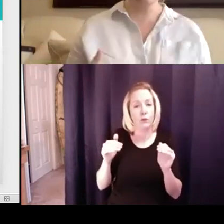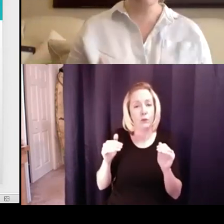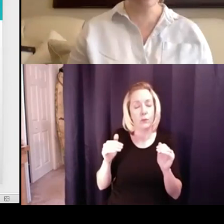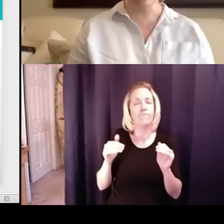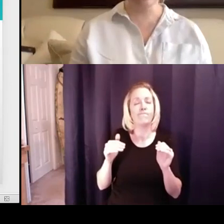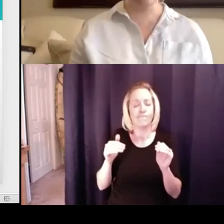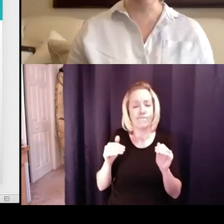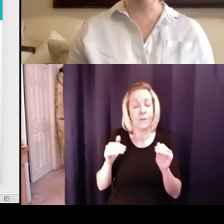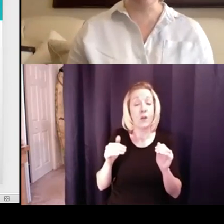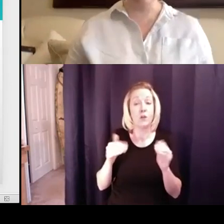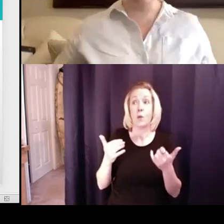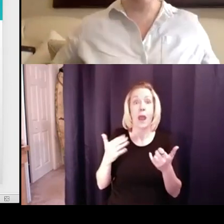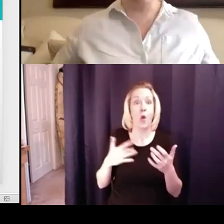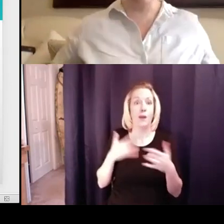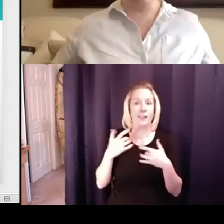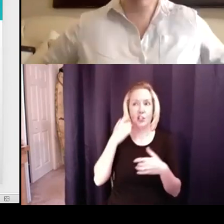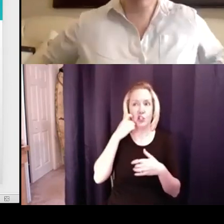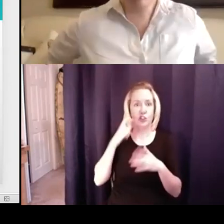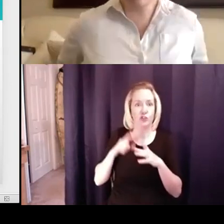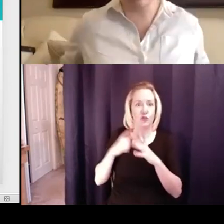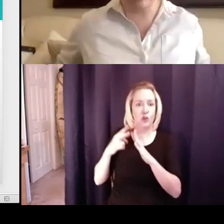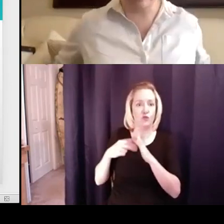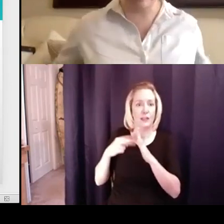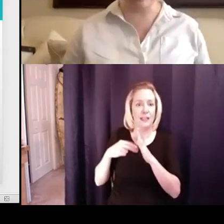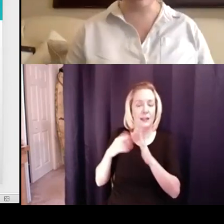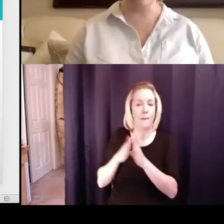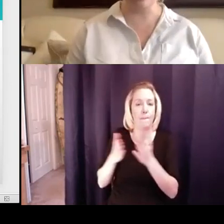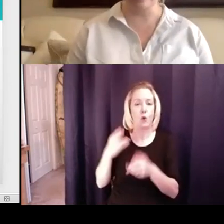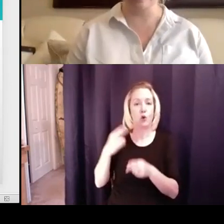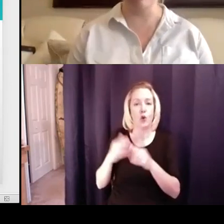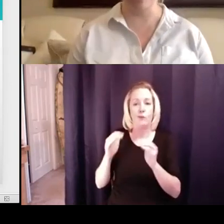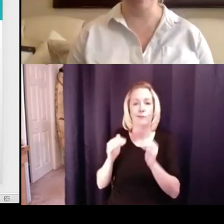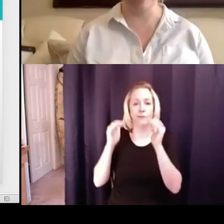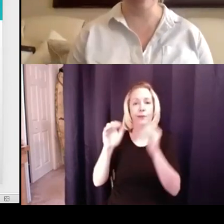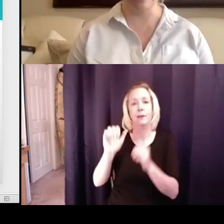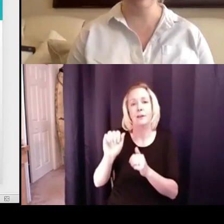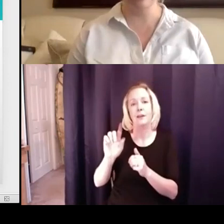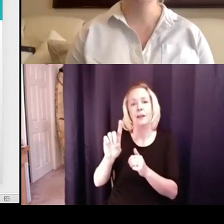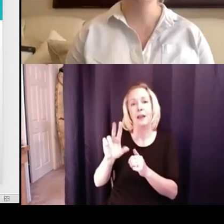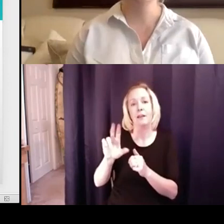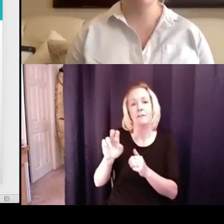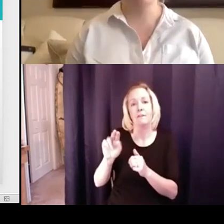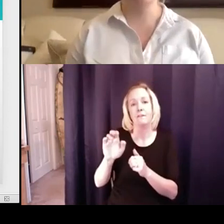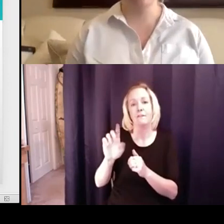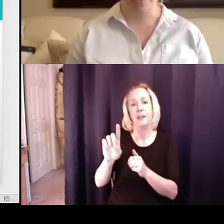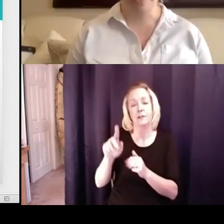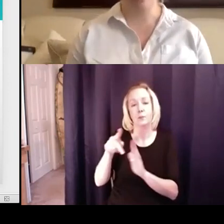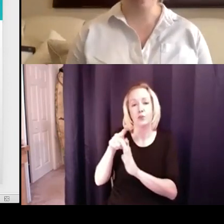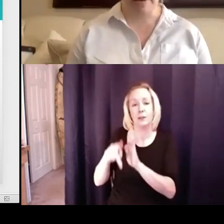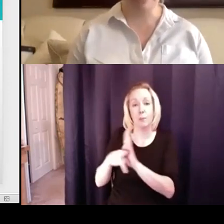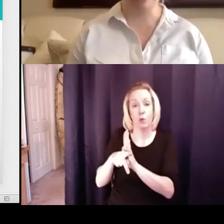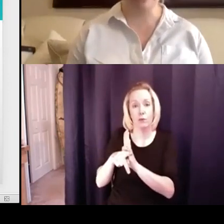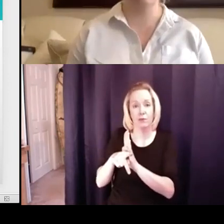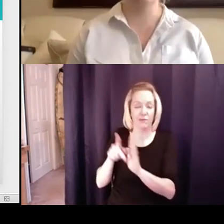I'm really excited. I just started reading the Advanced Principles book, and there is an entire chapter on literacy. And Dr. Roman talks